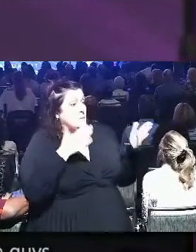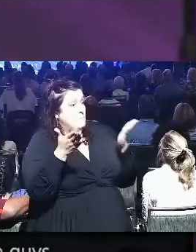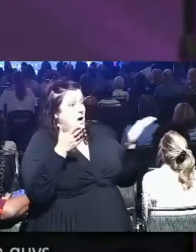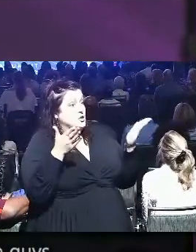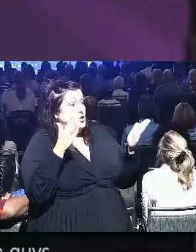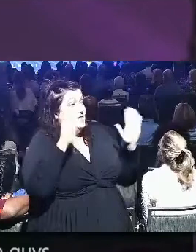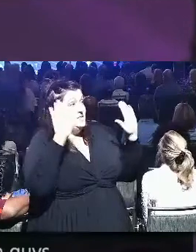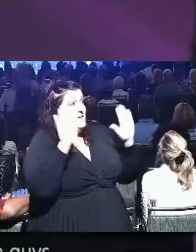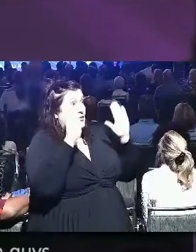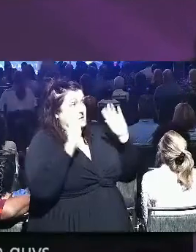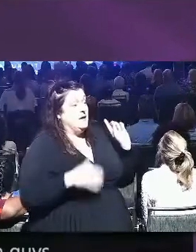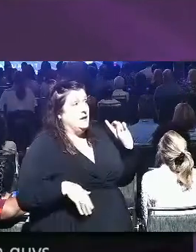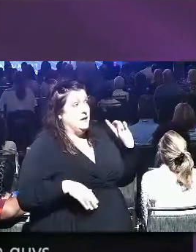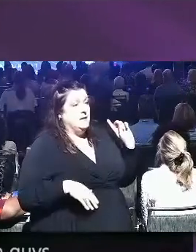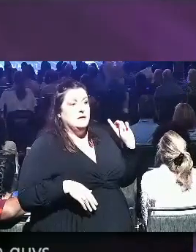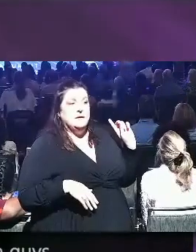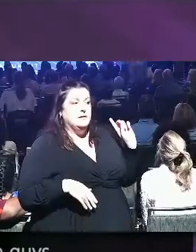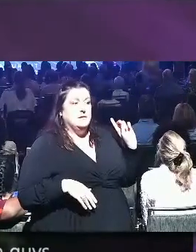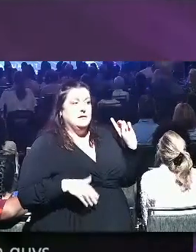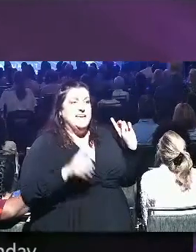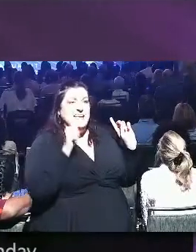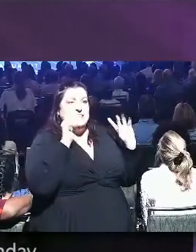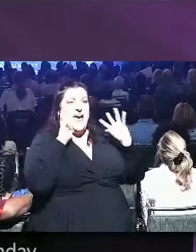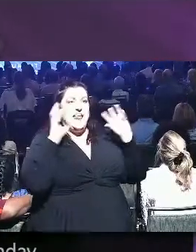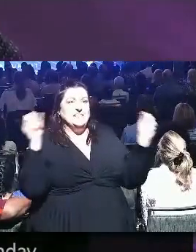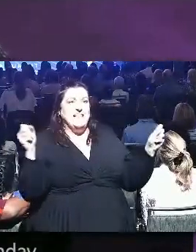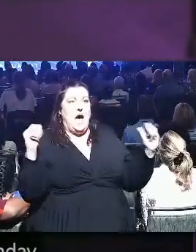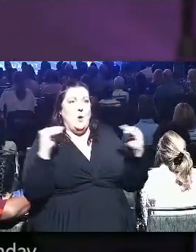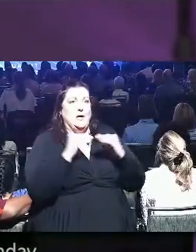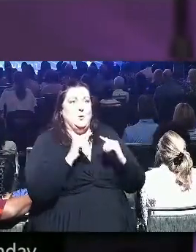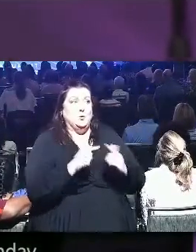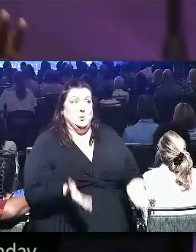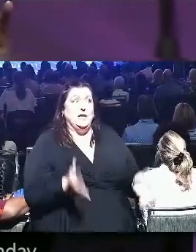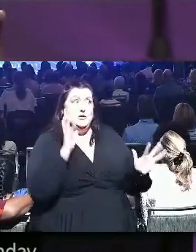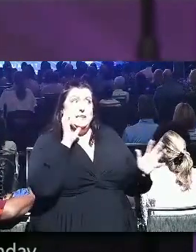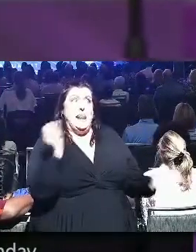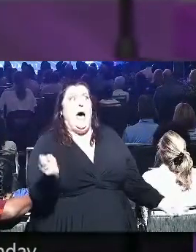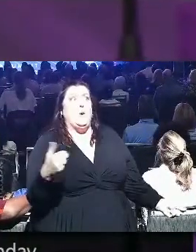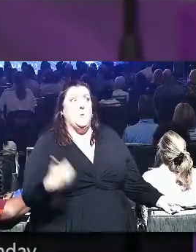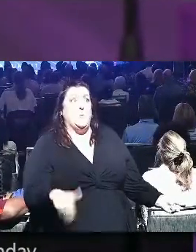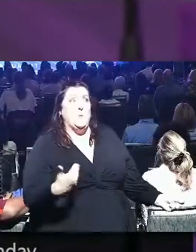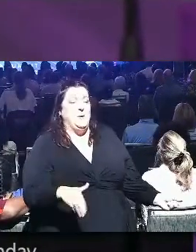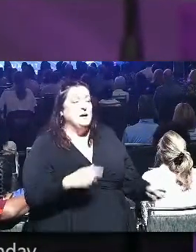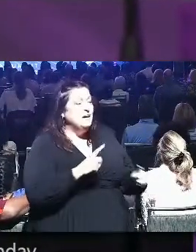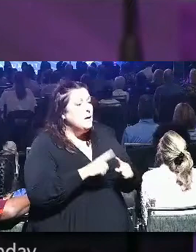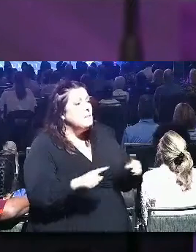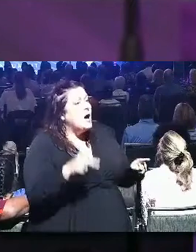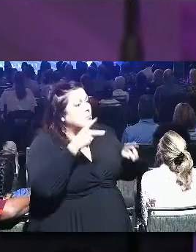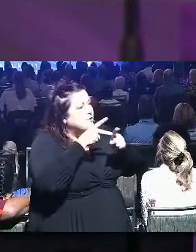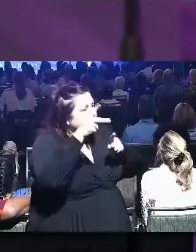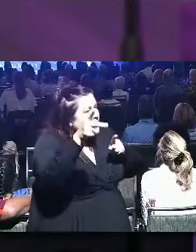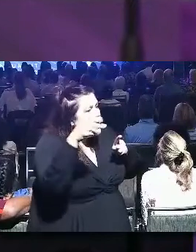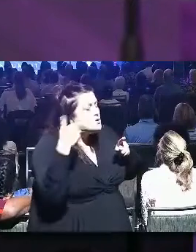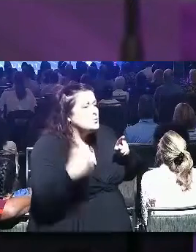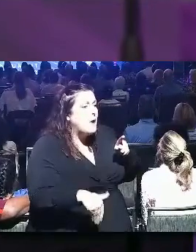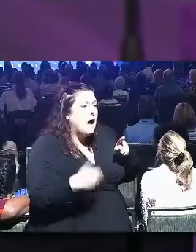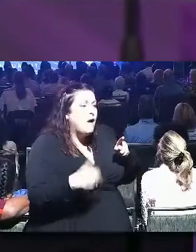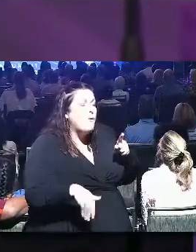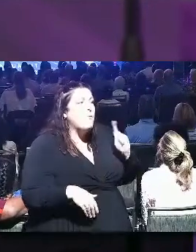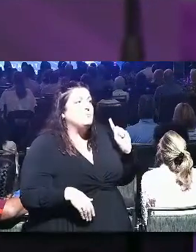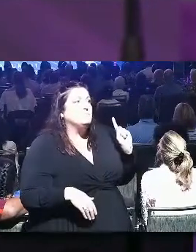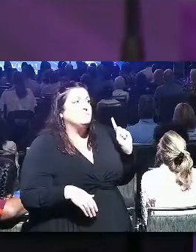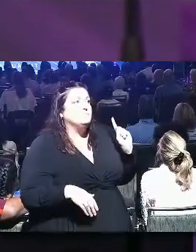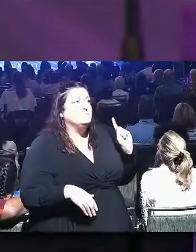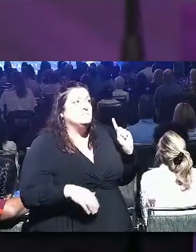every Sunday. It's not as loud as it is here, but it's as professional. And I cannot